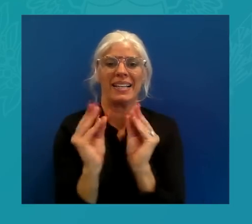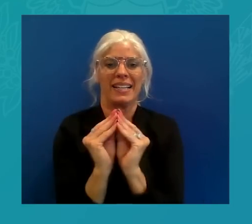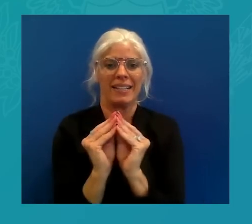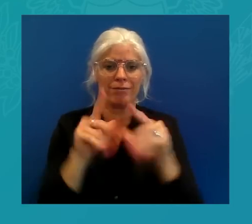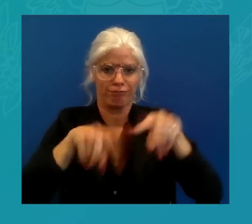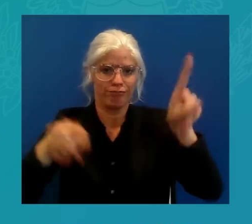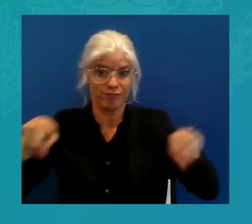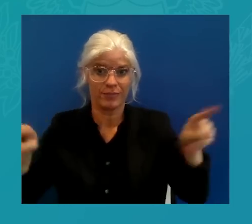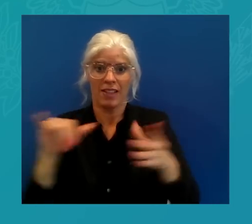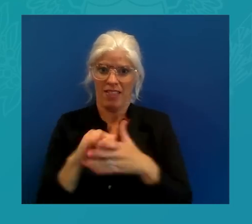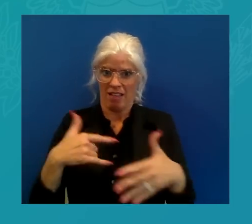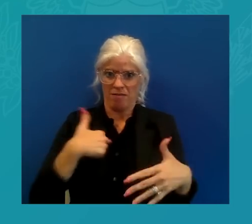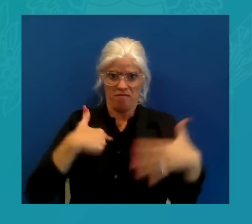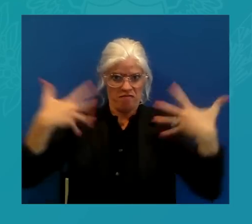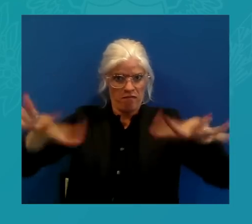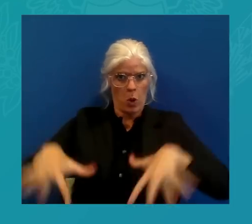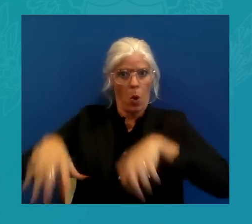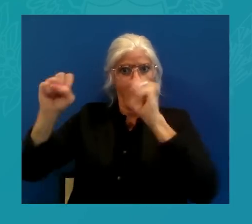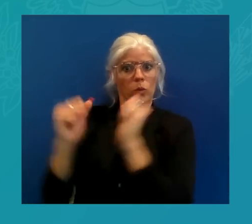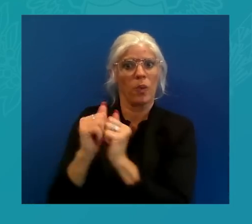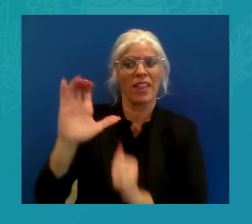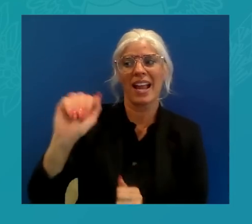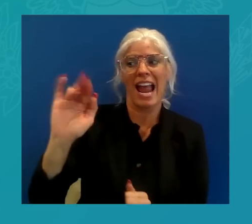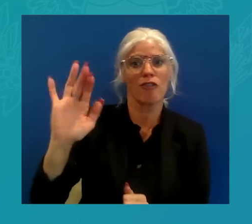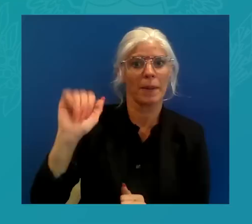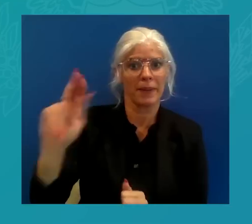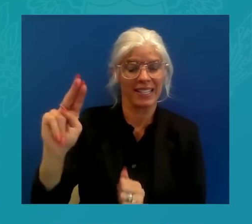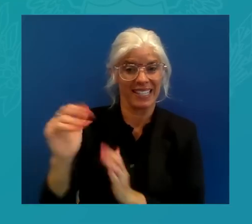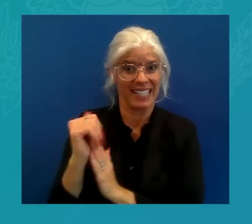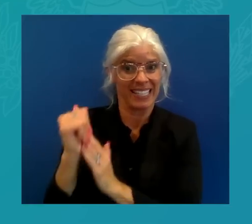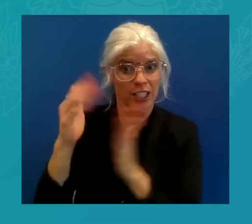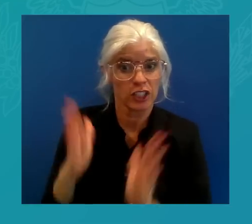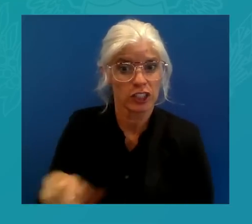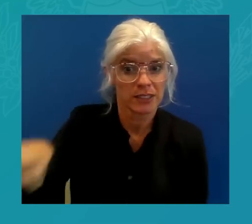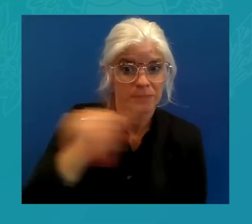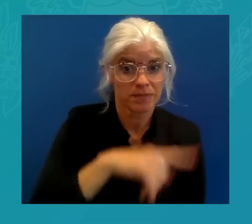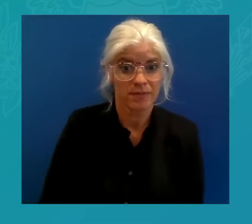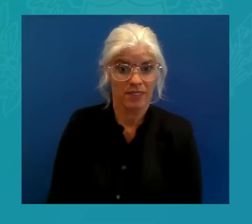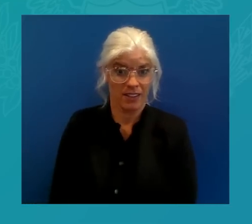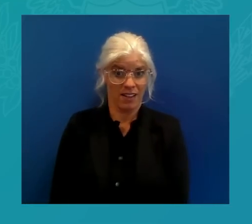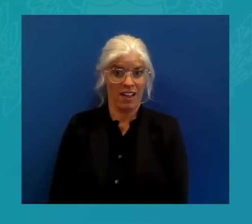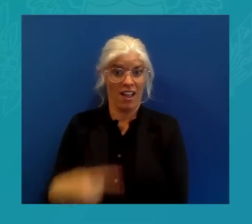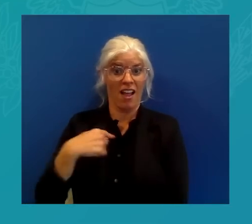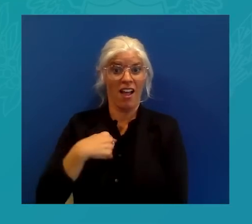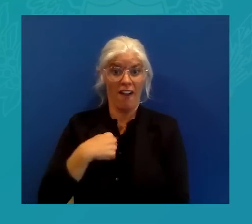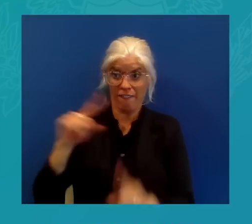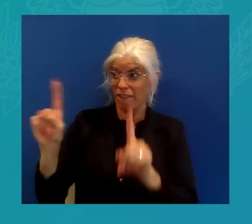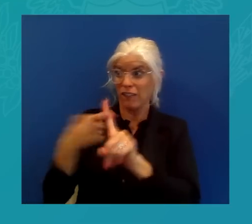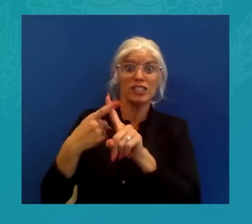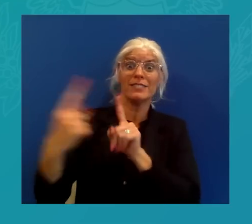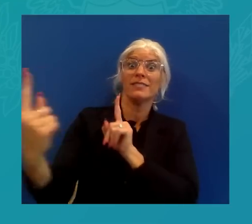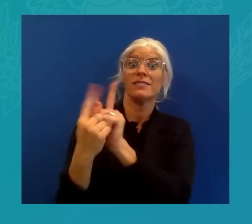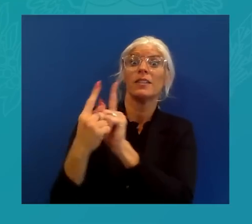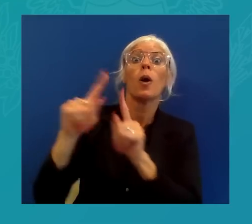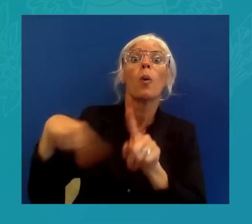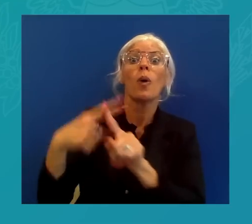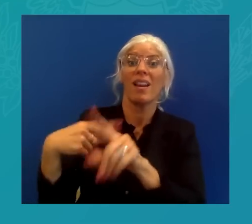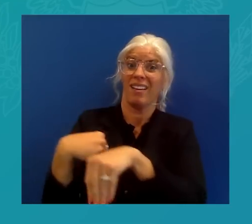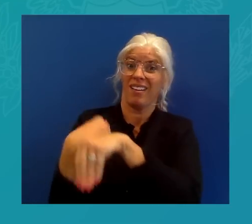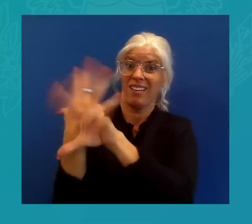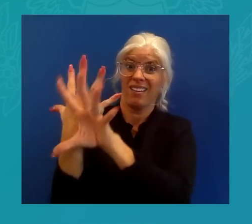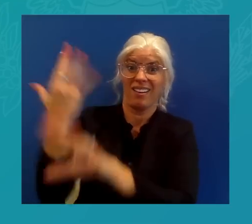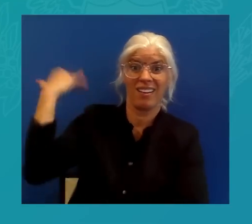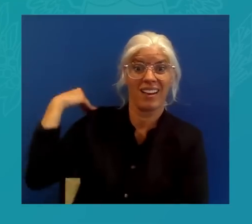leaders. I first convened this group and asked them to join me virtually in April of